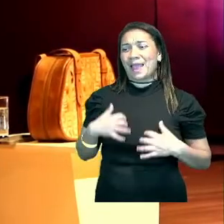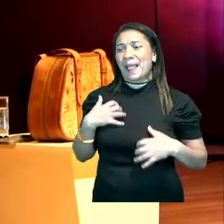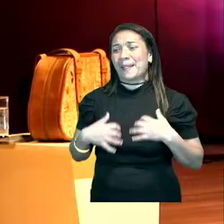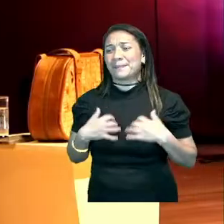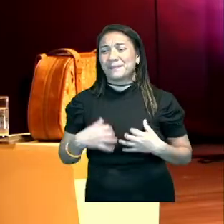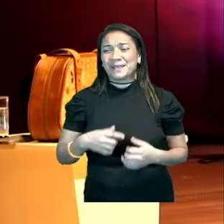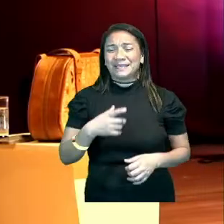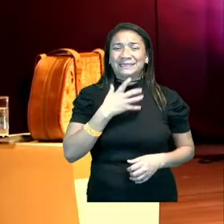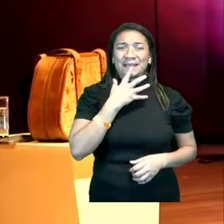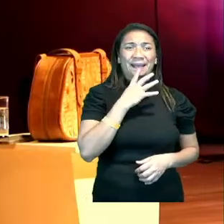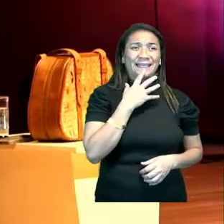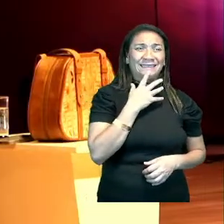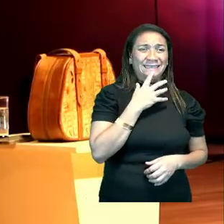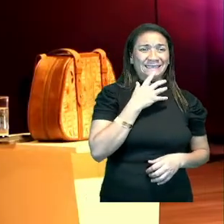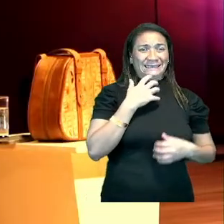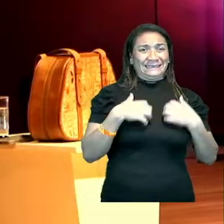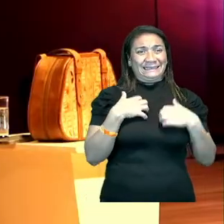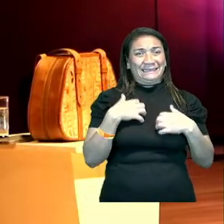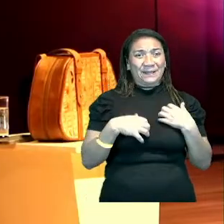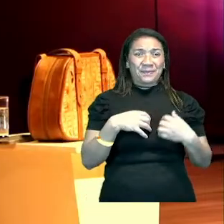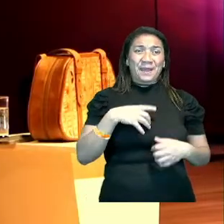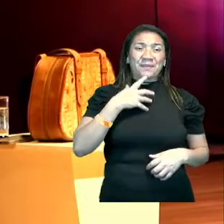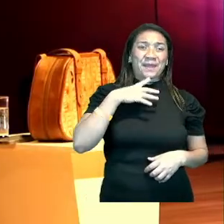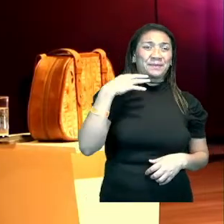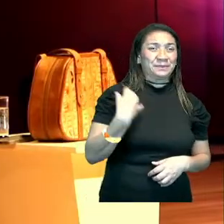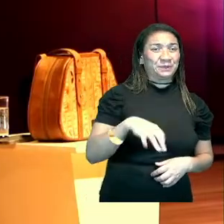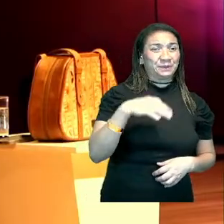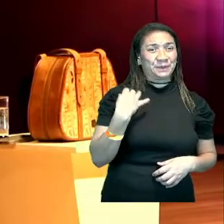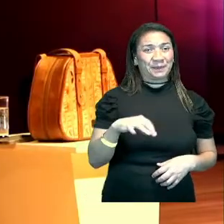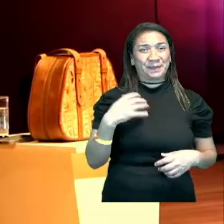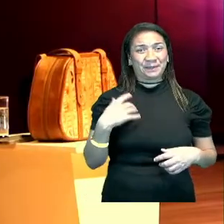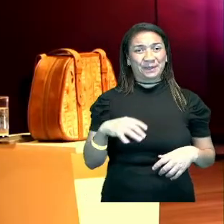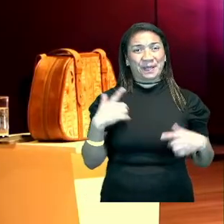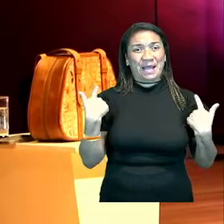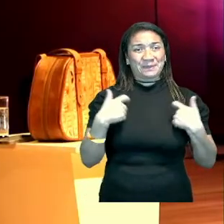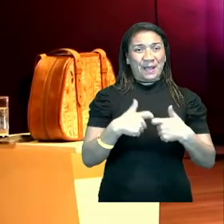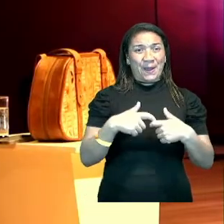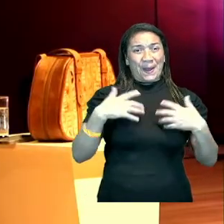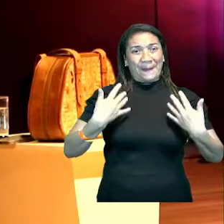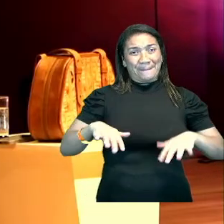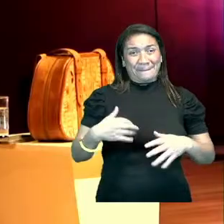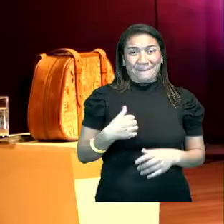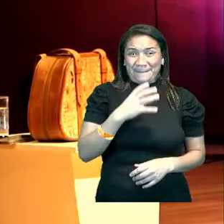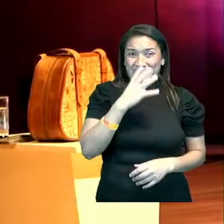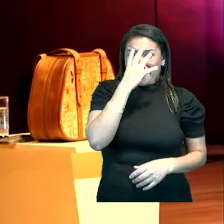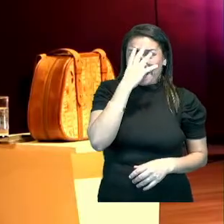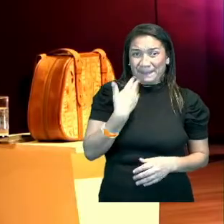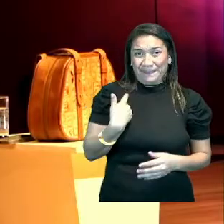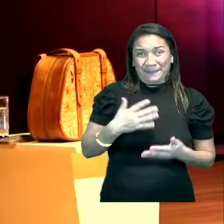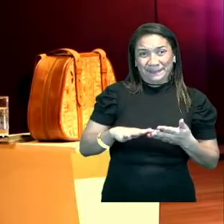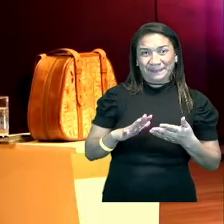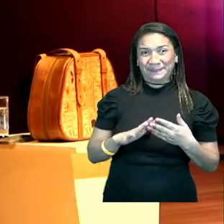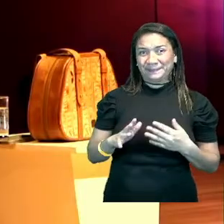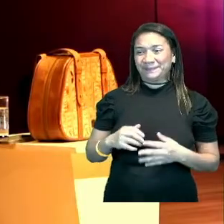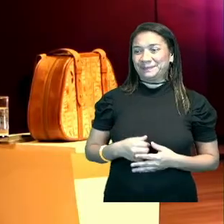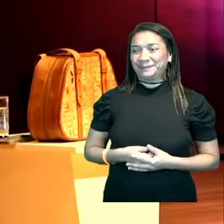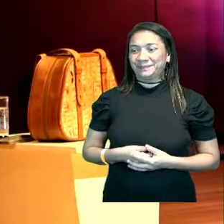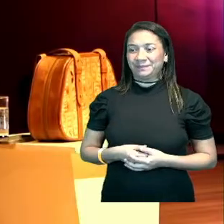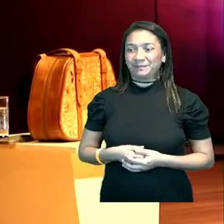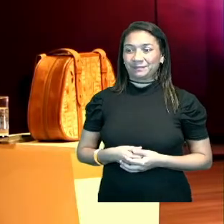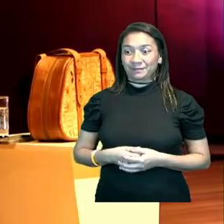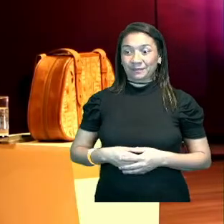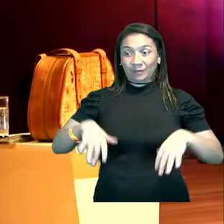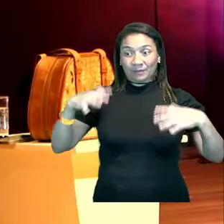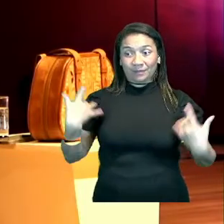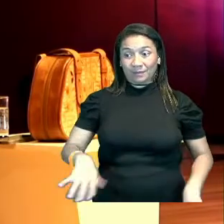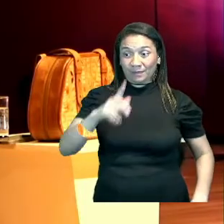it's such a very big pleasure to be here and an honor It has been 15 years since I